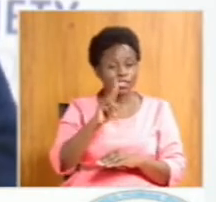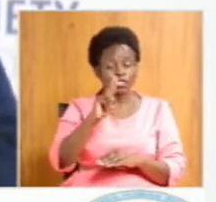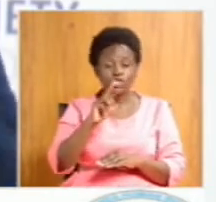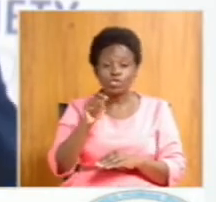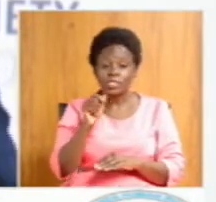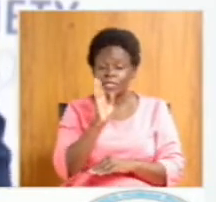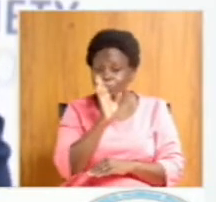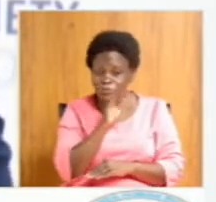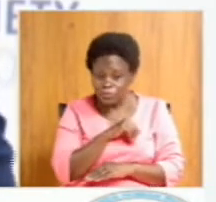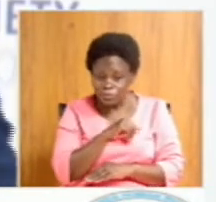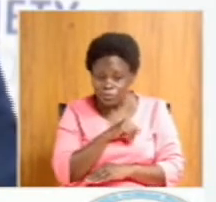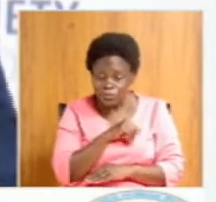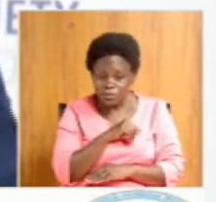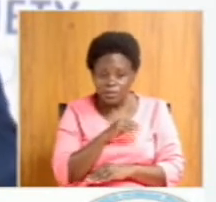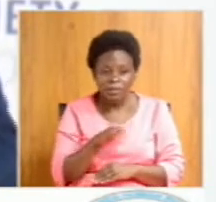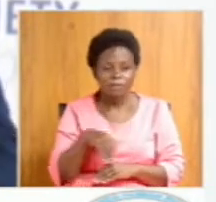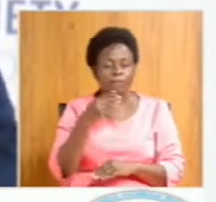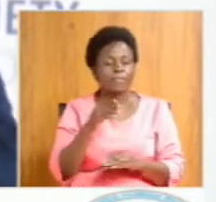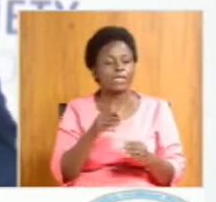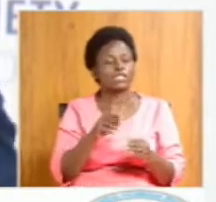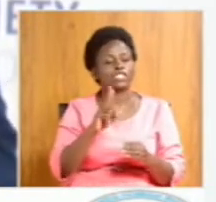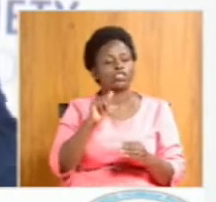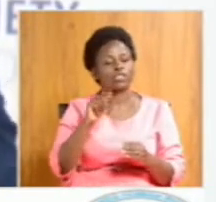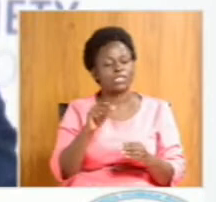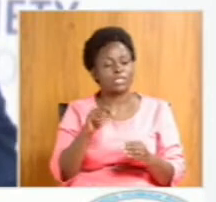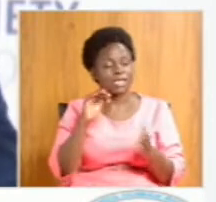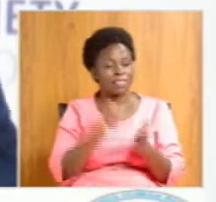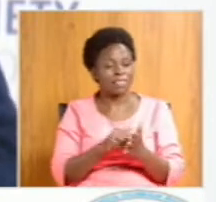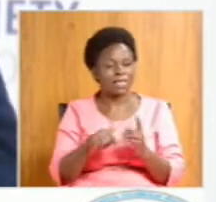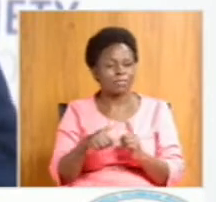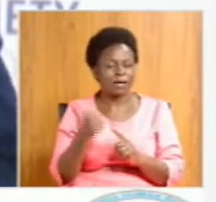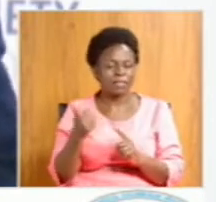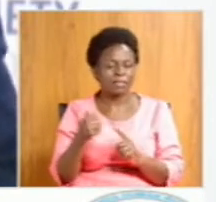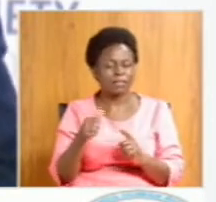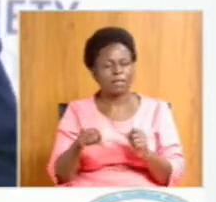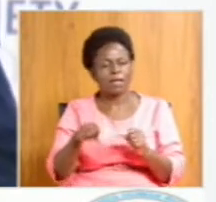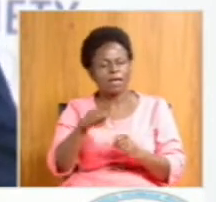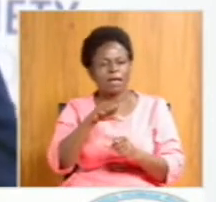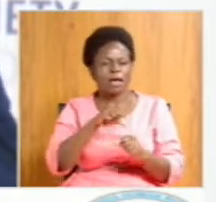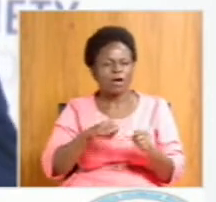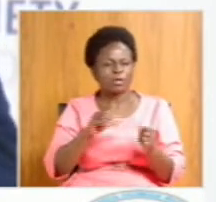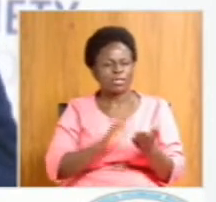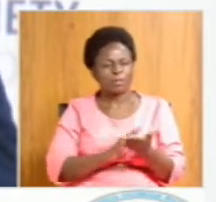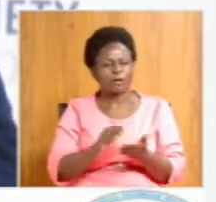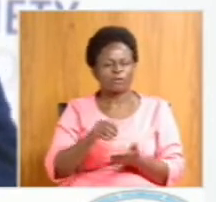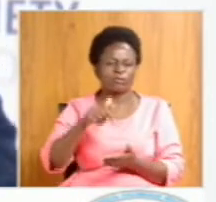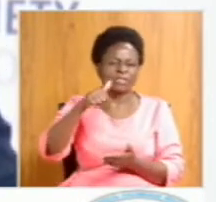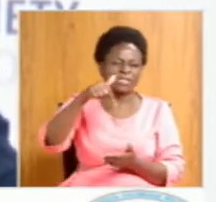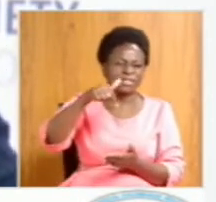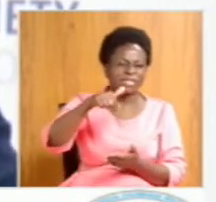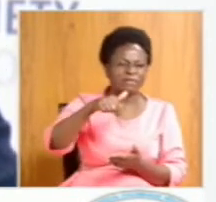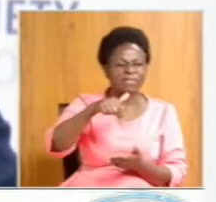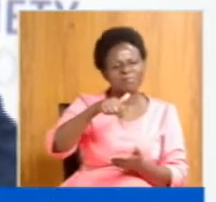consumed, the next units you purchase in that given month are about, they cost about 747